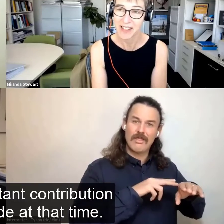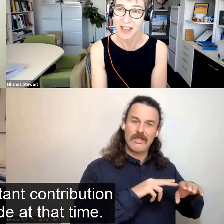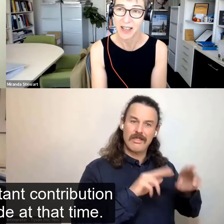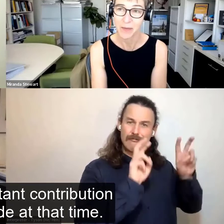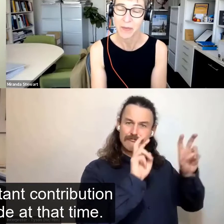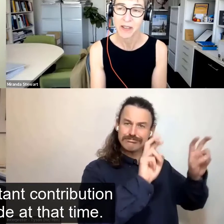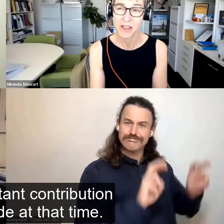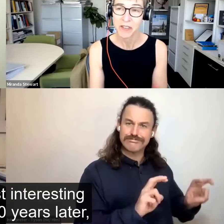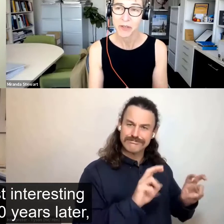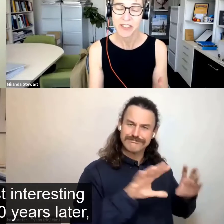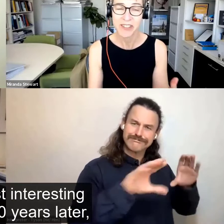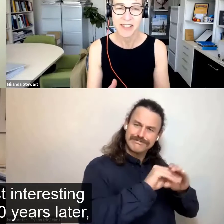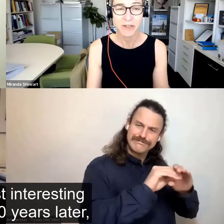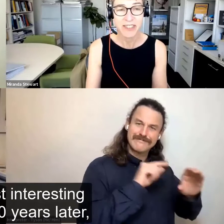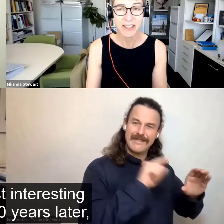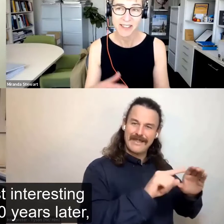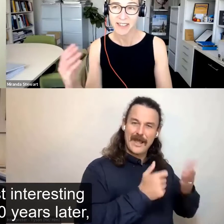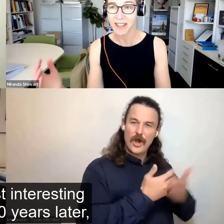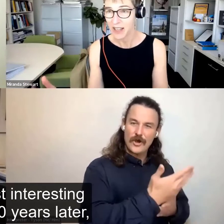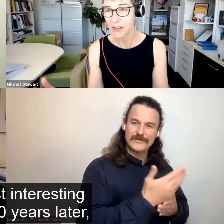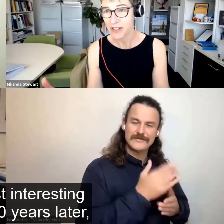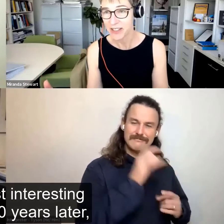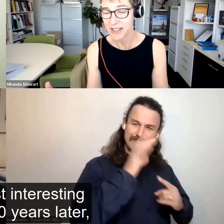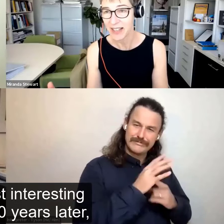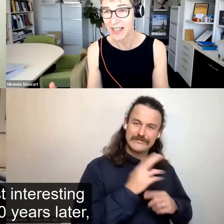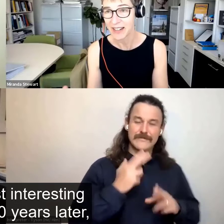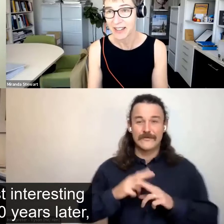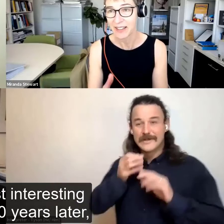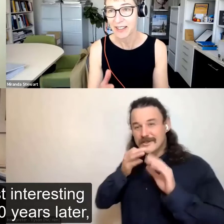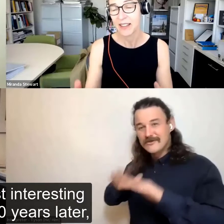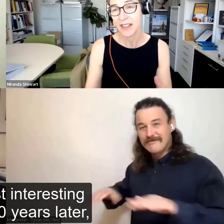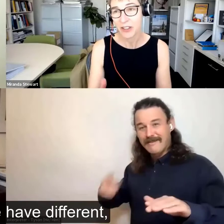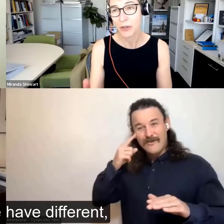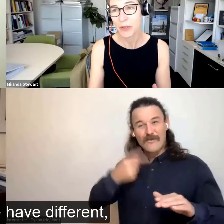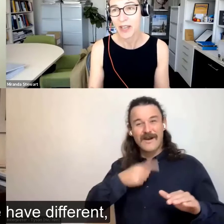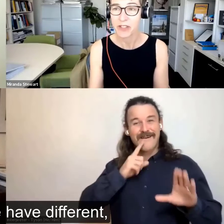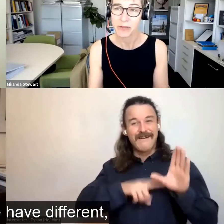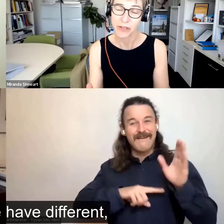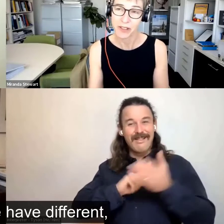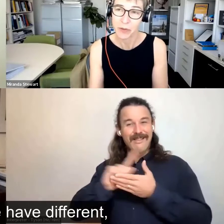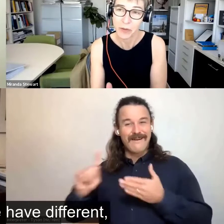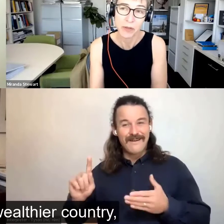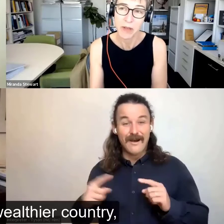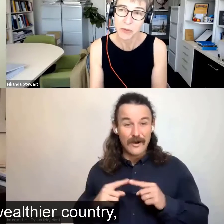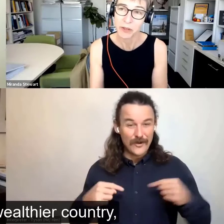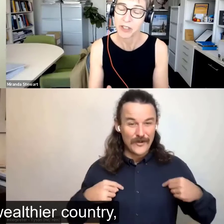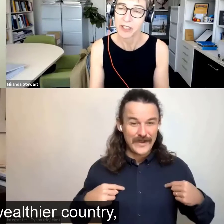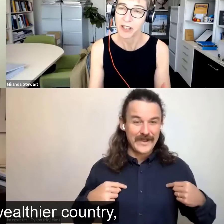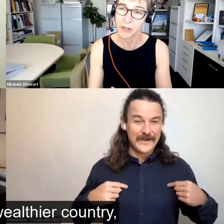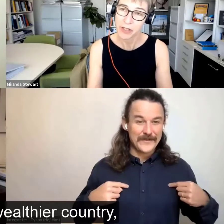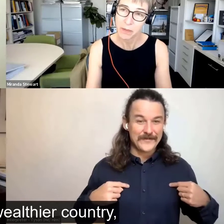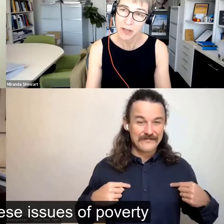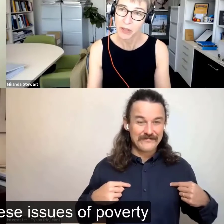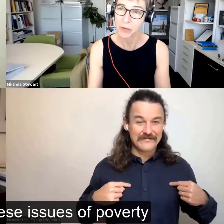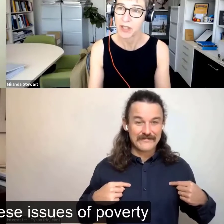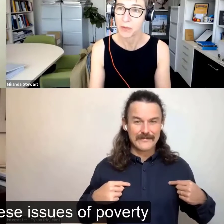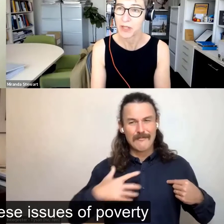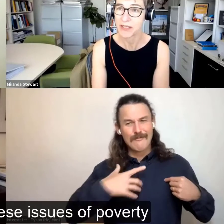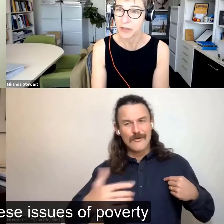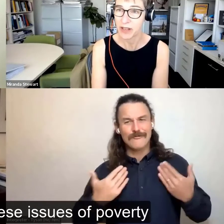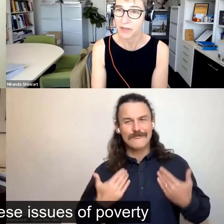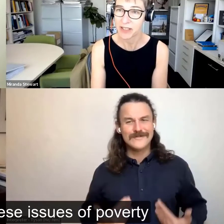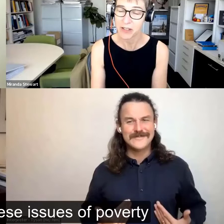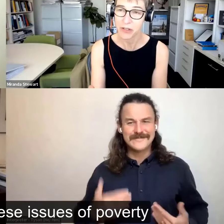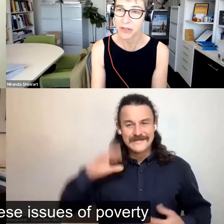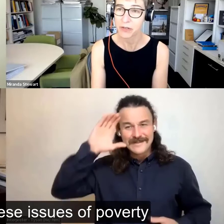made at that time. So it is just interesting to think 100 years later, we have we're much wealthier country, but